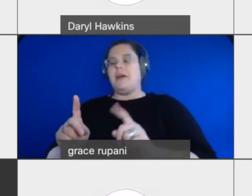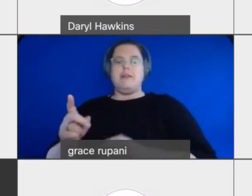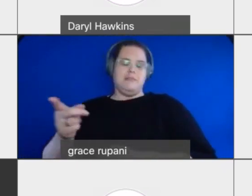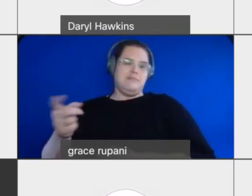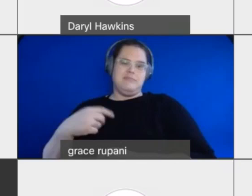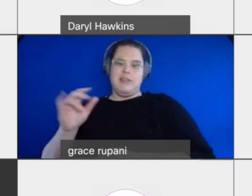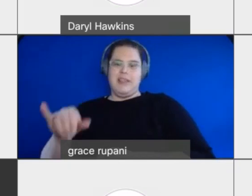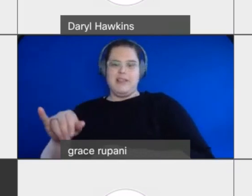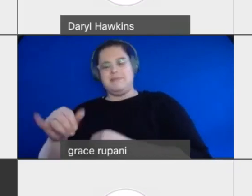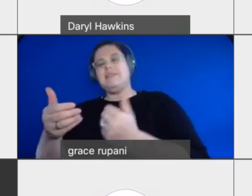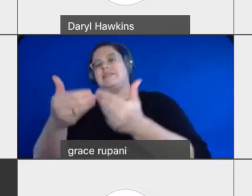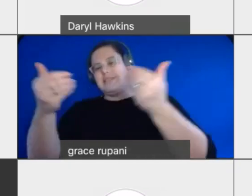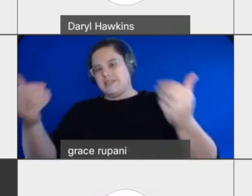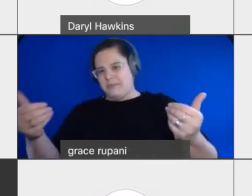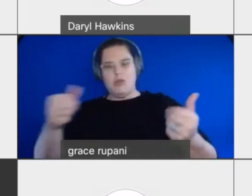that